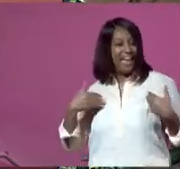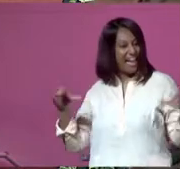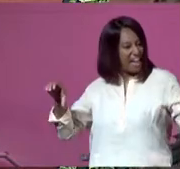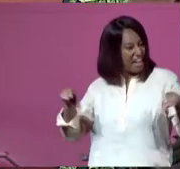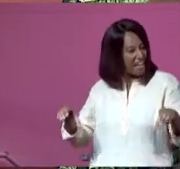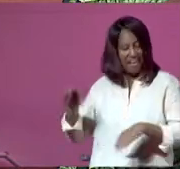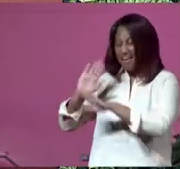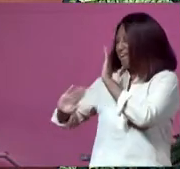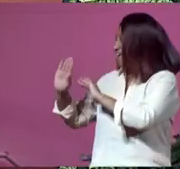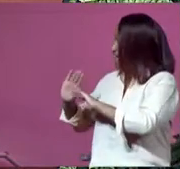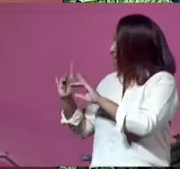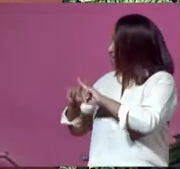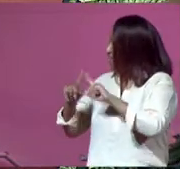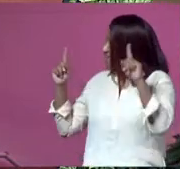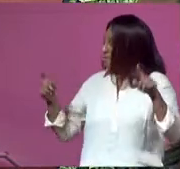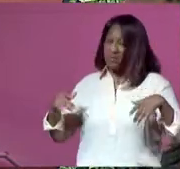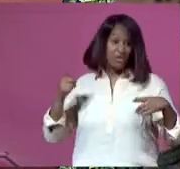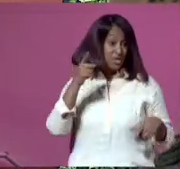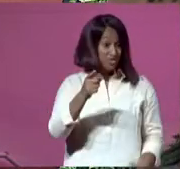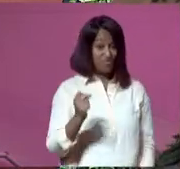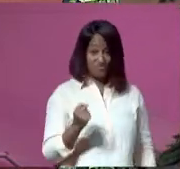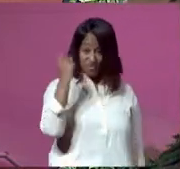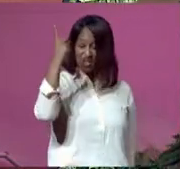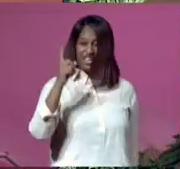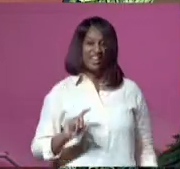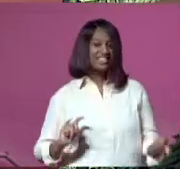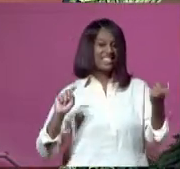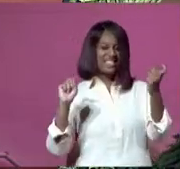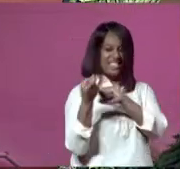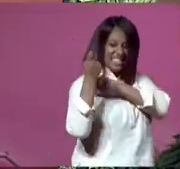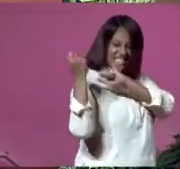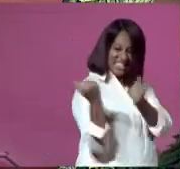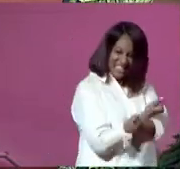you realize this, it'll change everything.